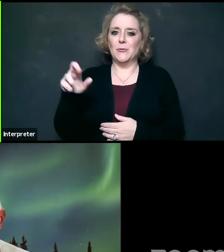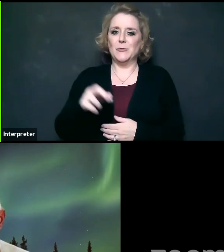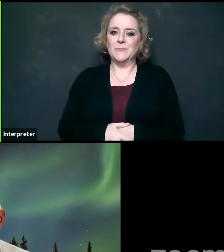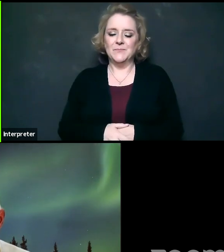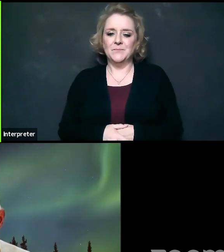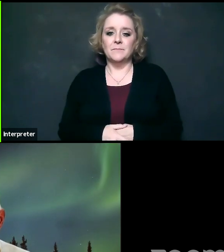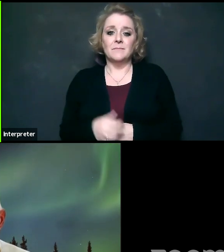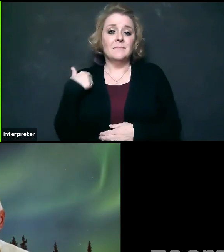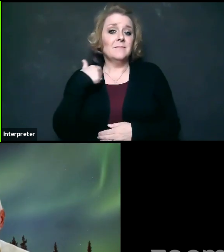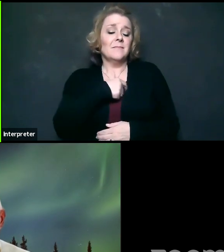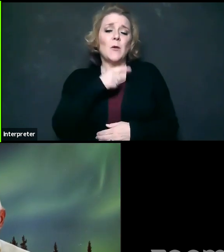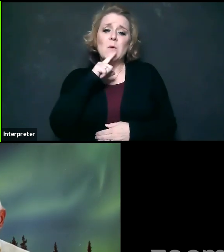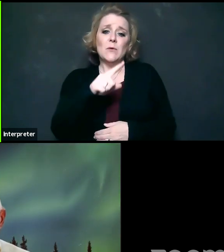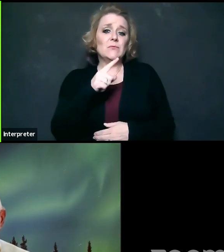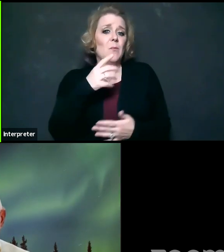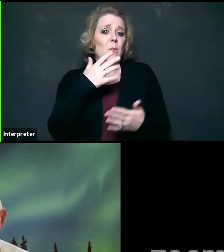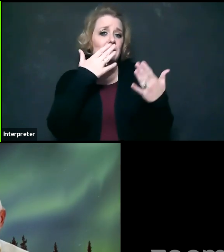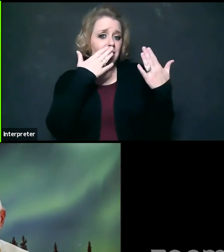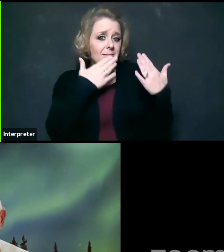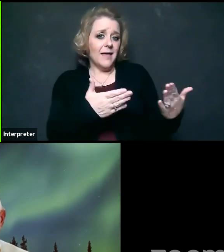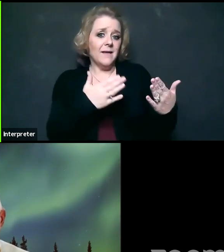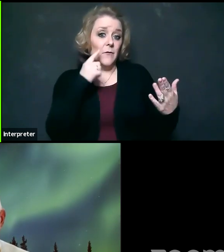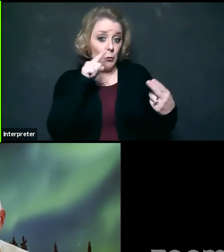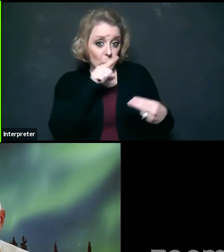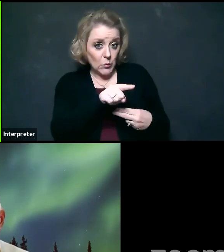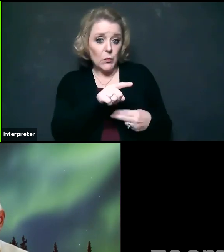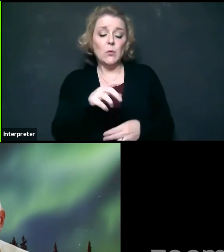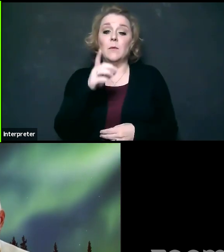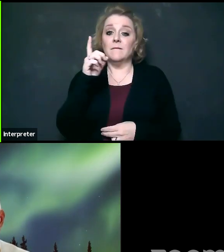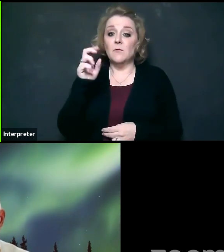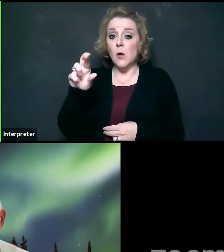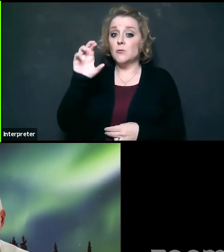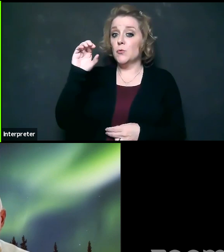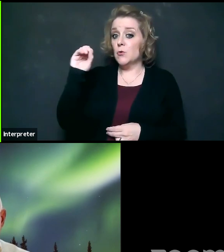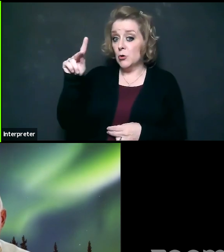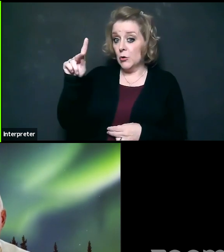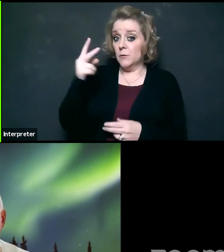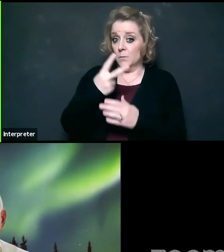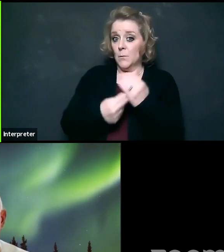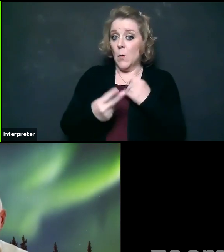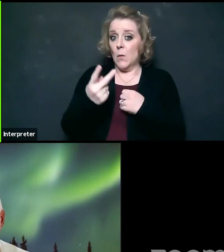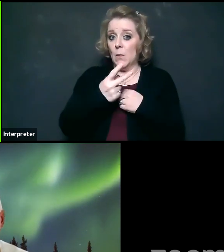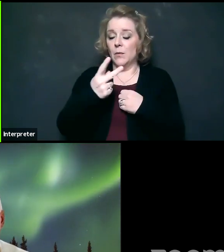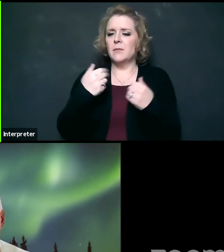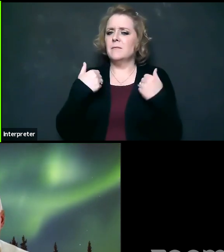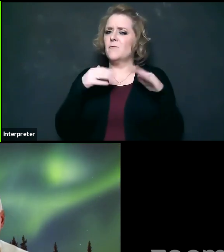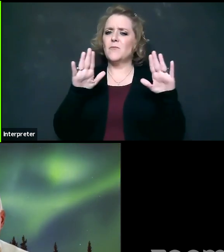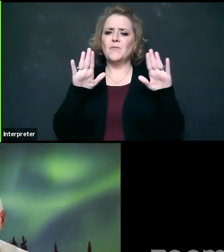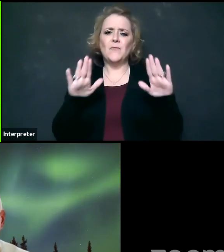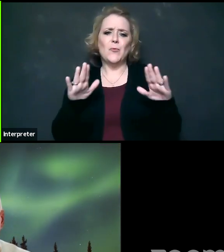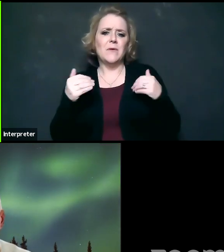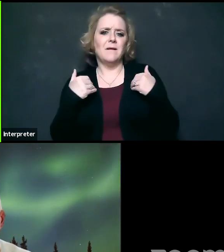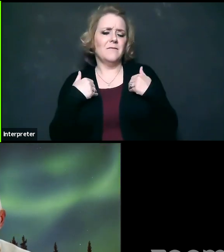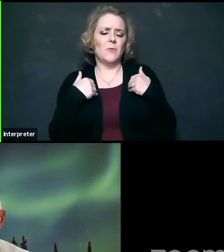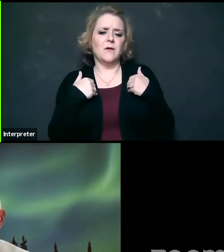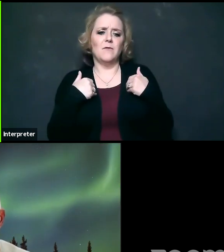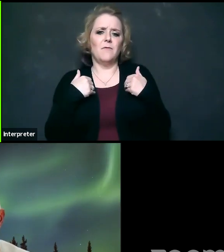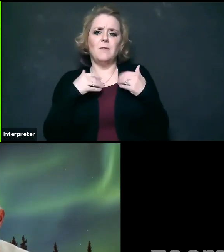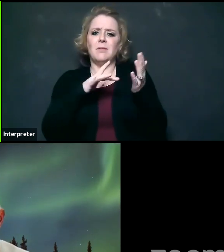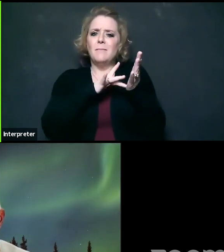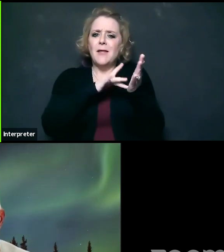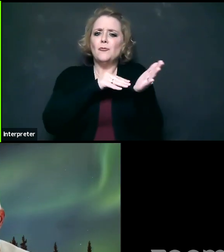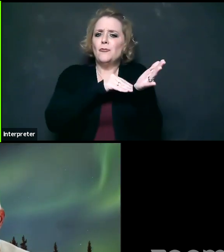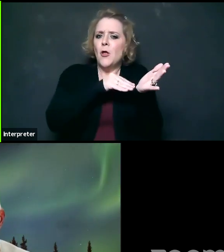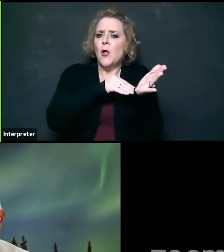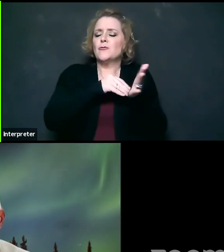We're so thankful for you and for Dr. Cook. We're fortunate to have great medical resources that serve as